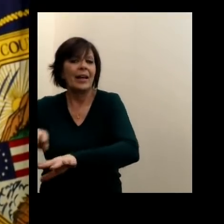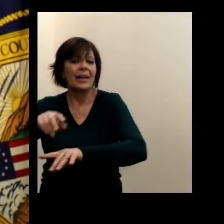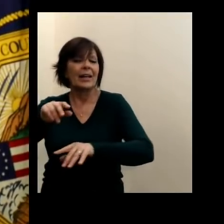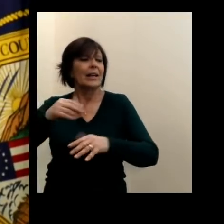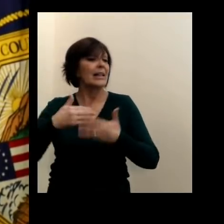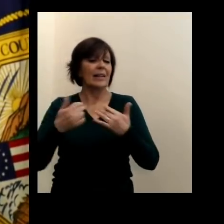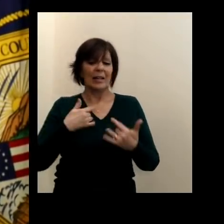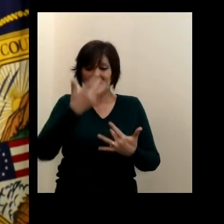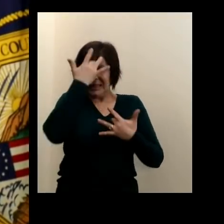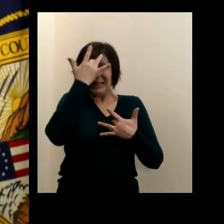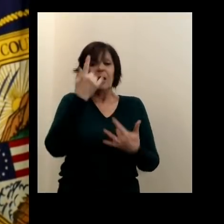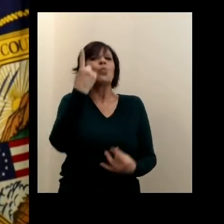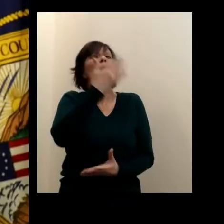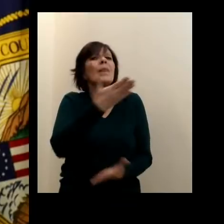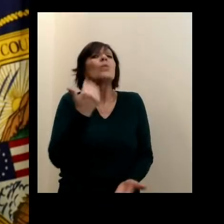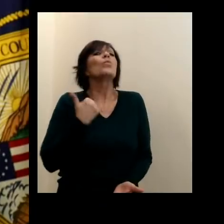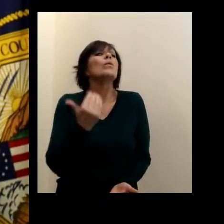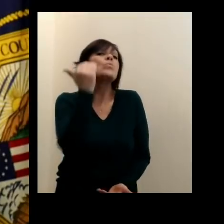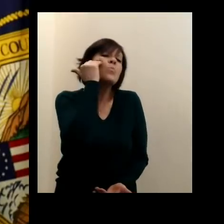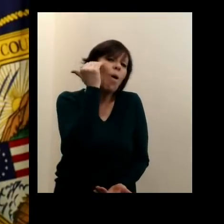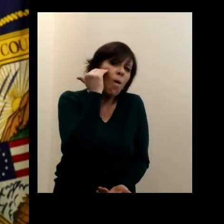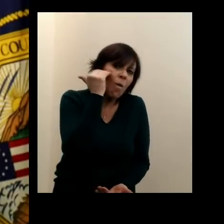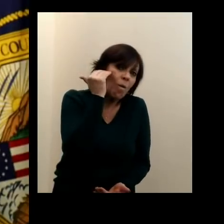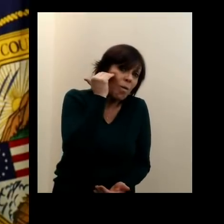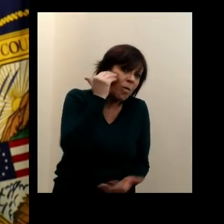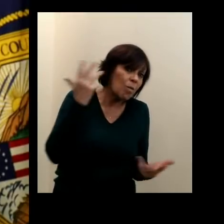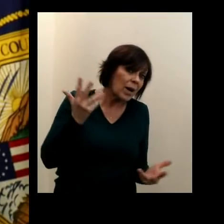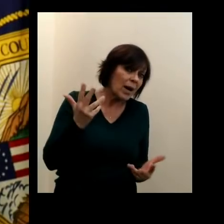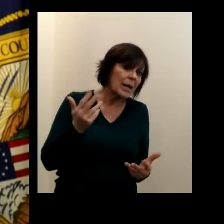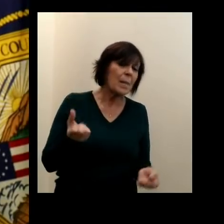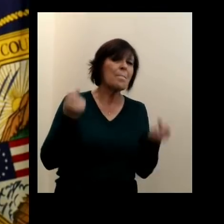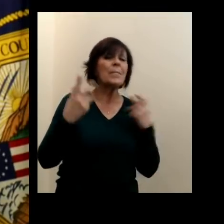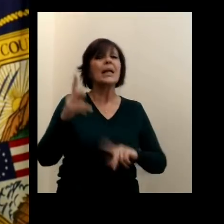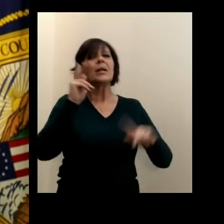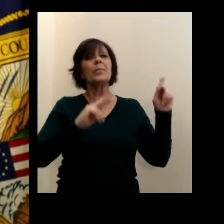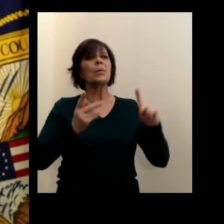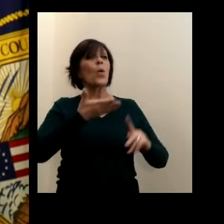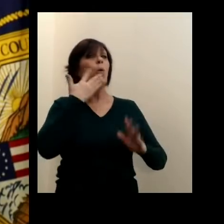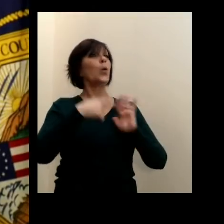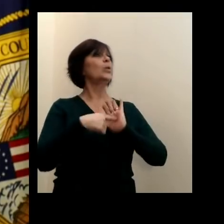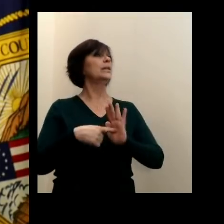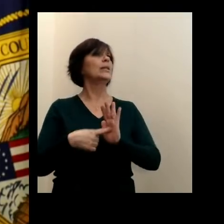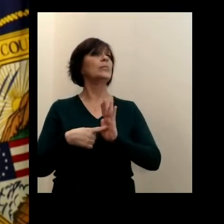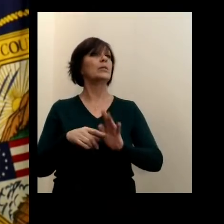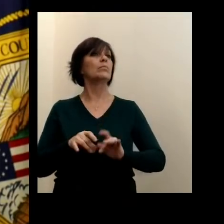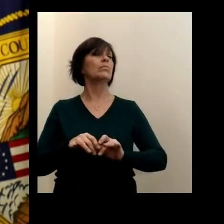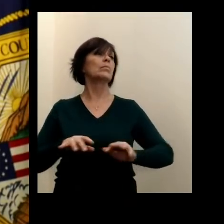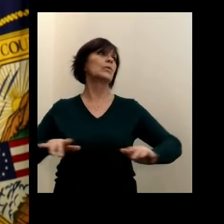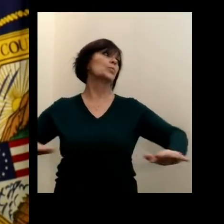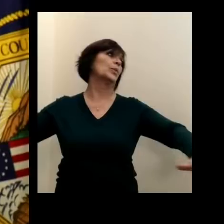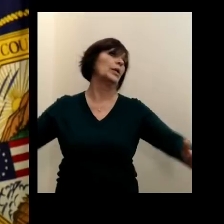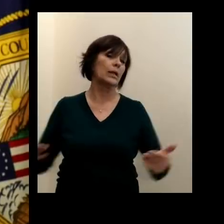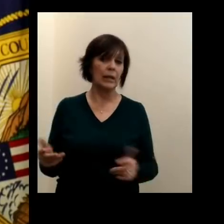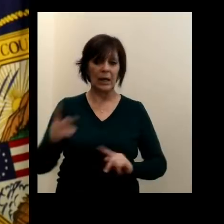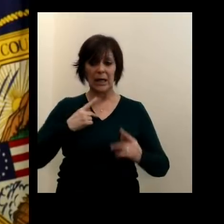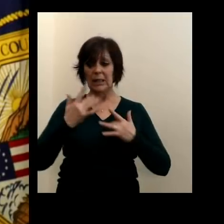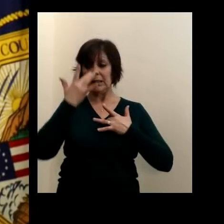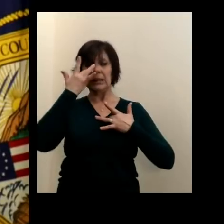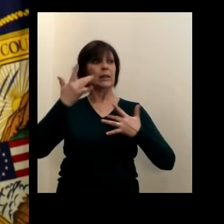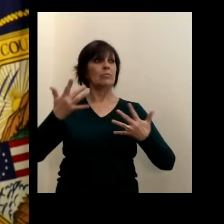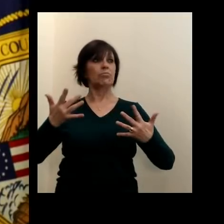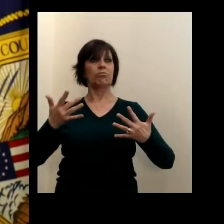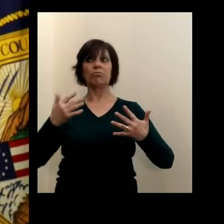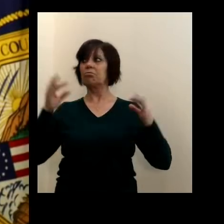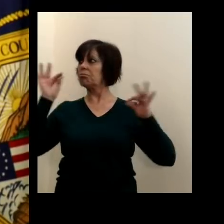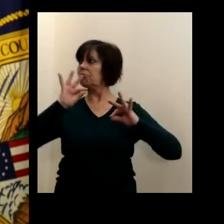sick. The one thing we know is there is a lot of asymptomatic transmission in the community. People who have the illness don't